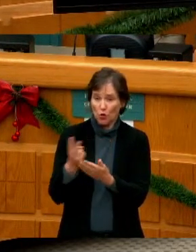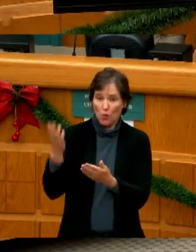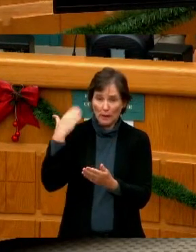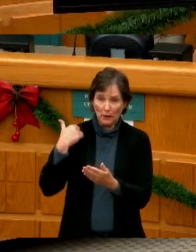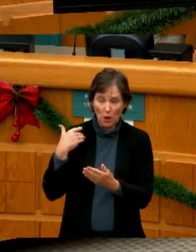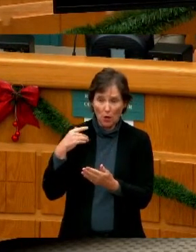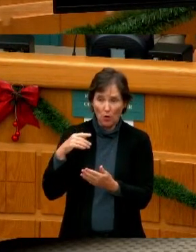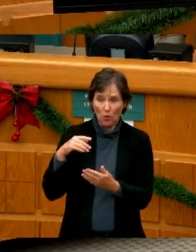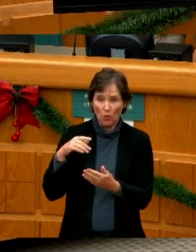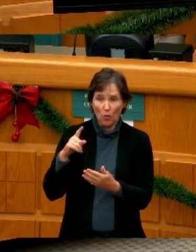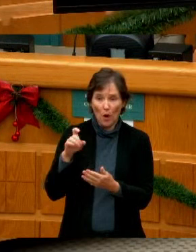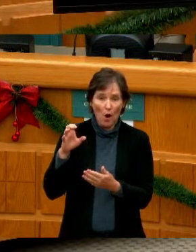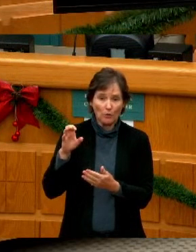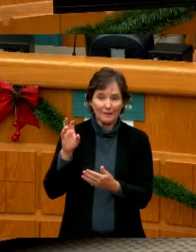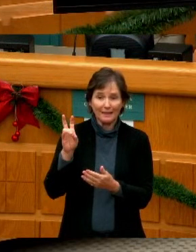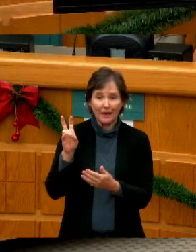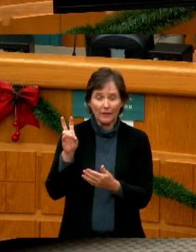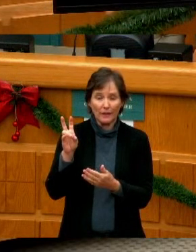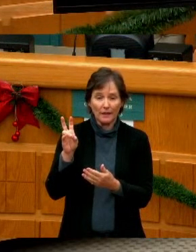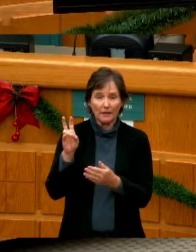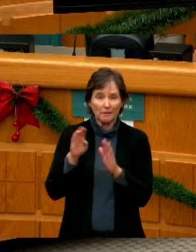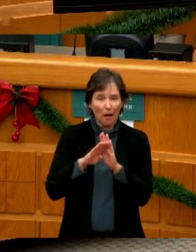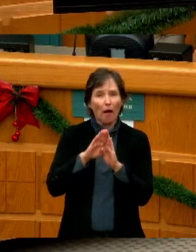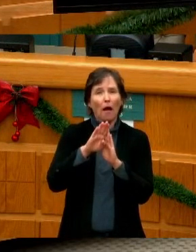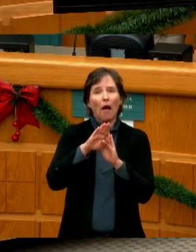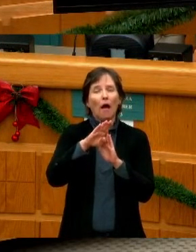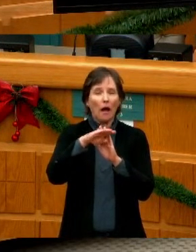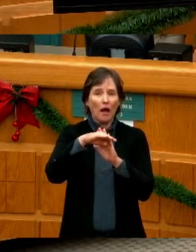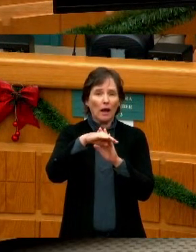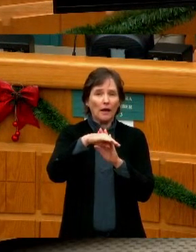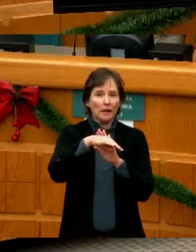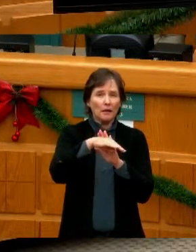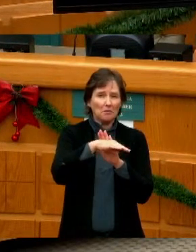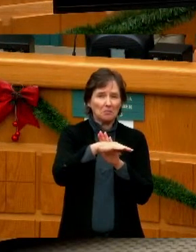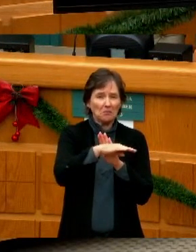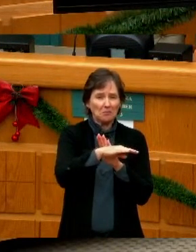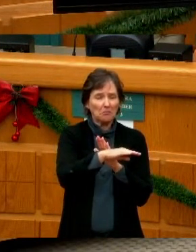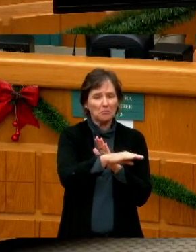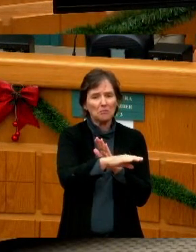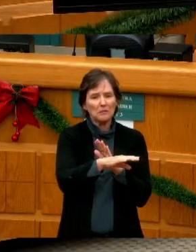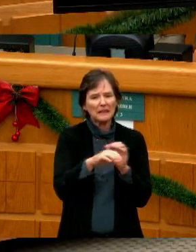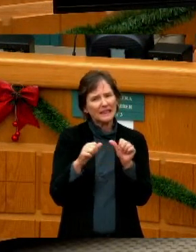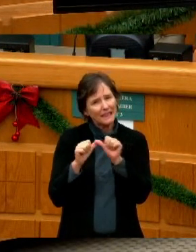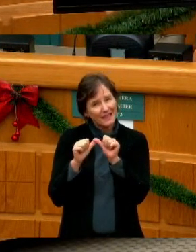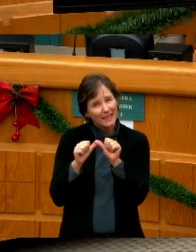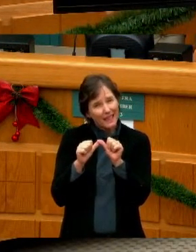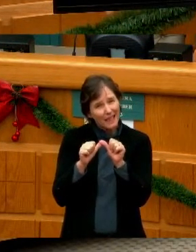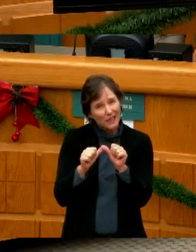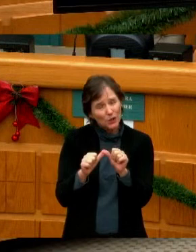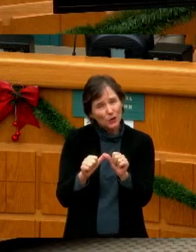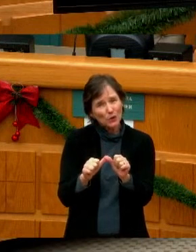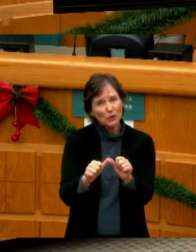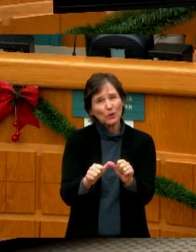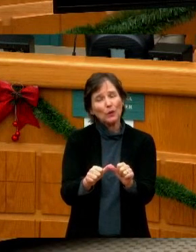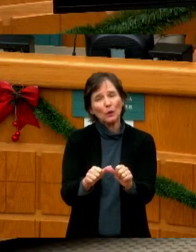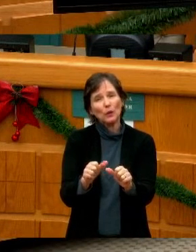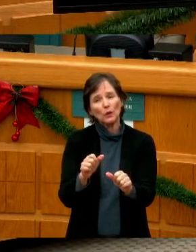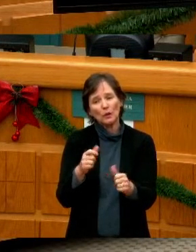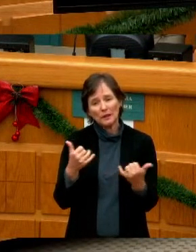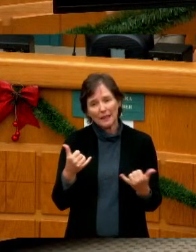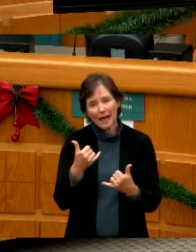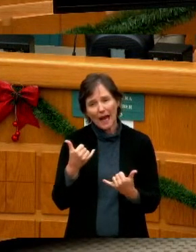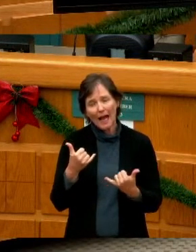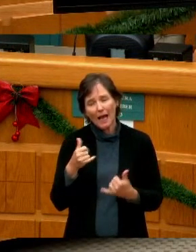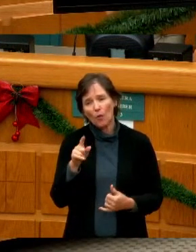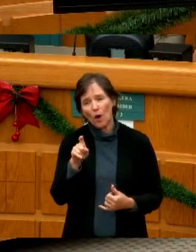from 2 weeks ago, 107 hospitalized. We've gone up, we've kind of gone down a little bit, and we're kind of, still